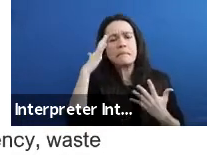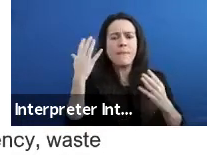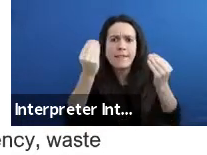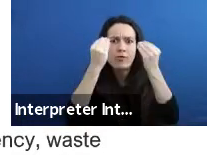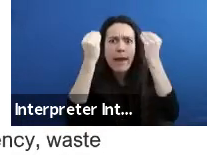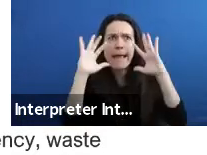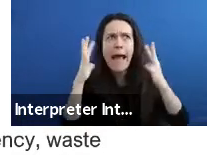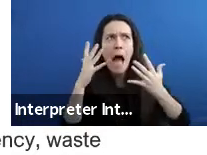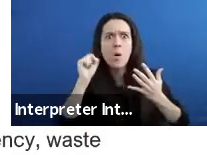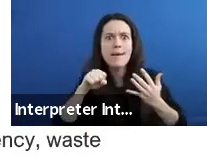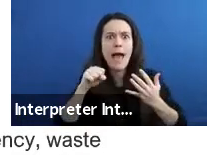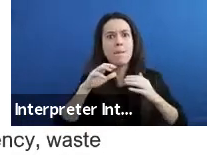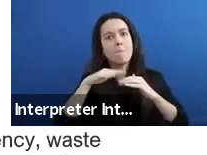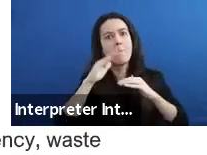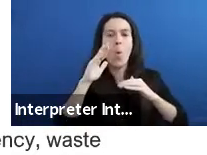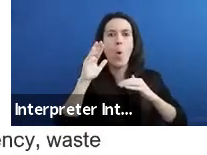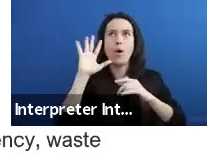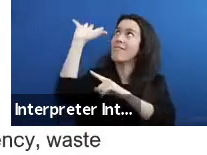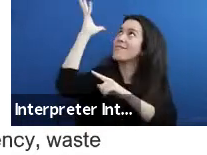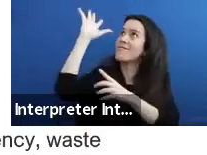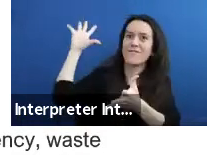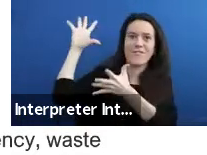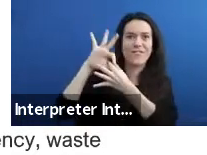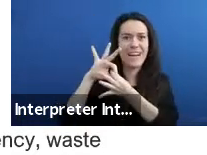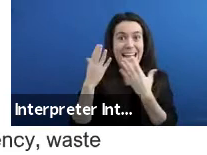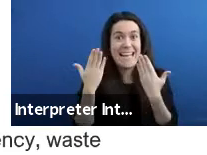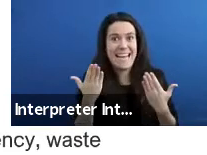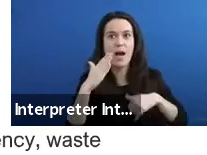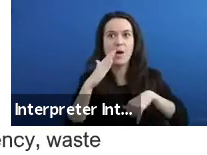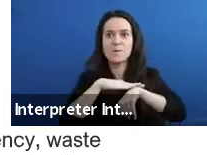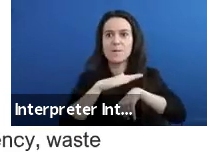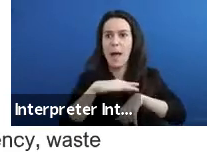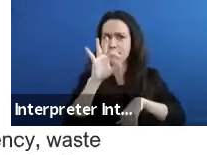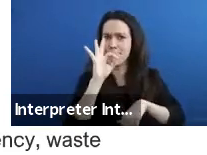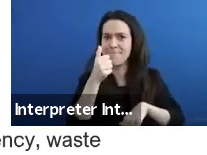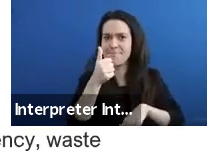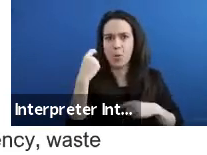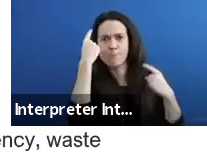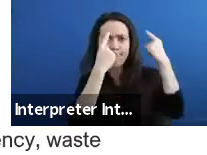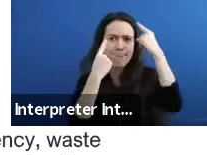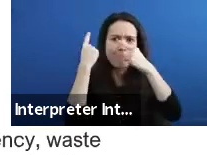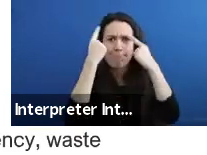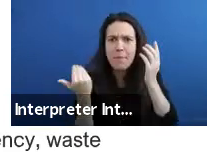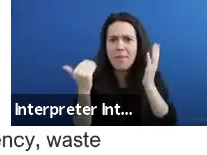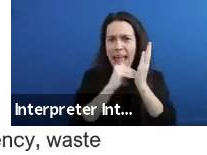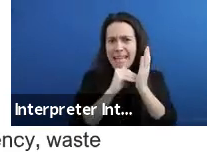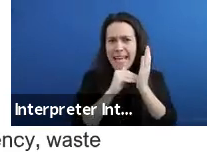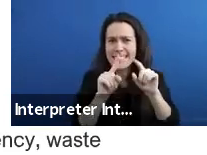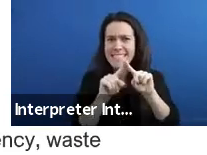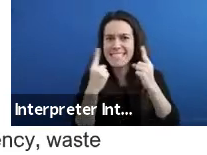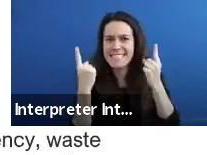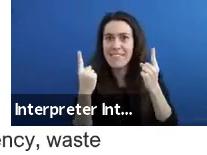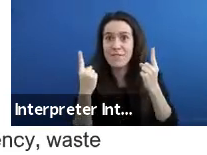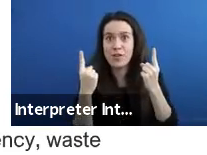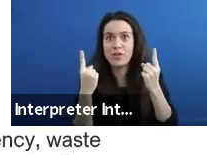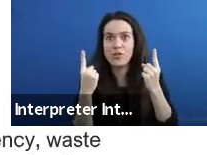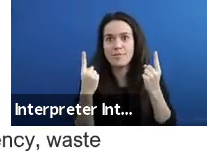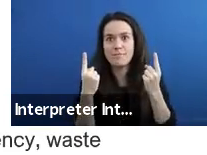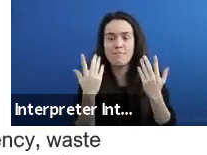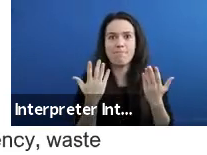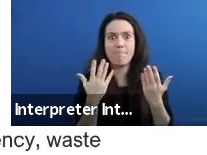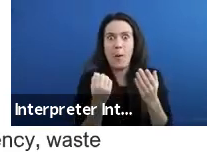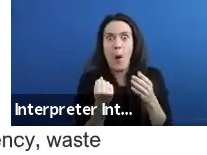about this. So it's quite a timely moment to rethink operations, maybe in this challenging and opportunity